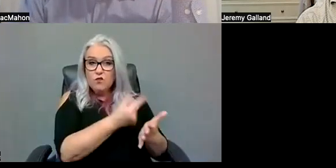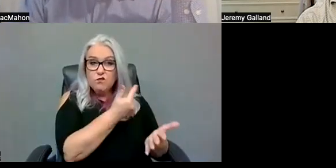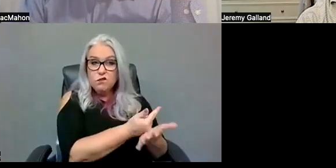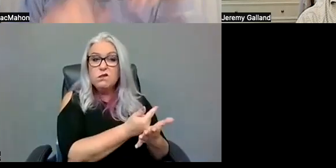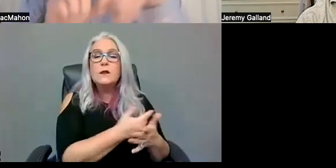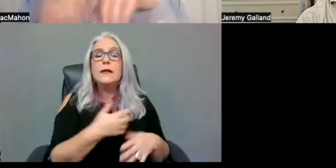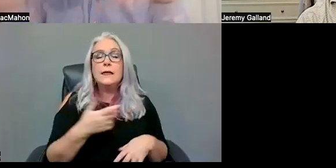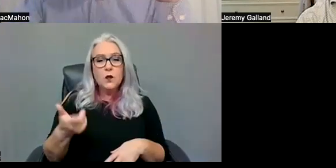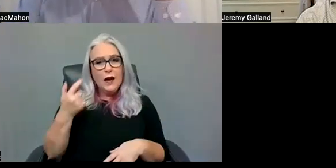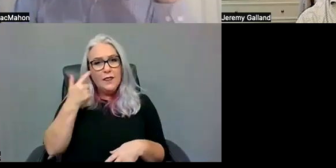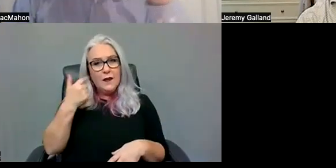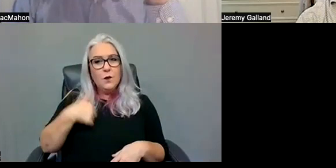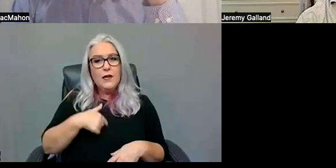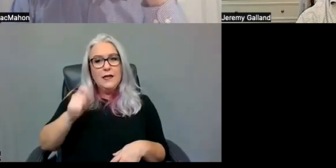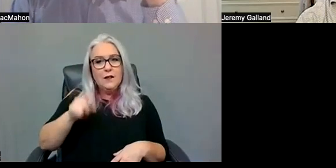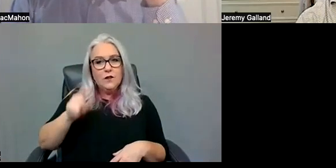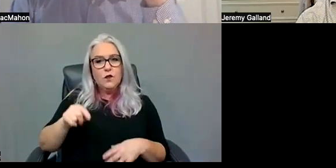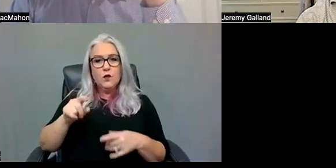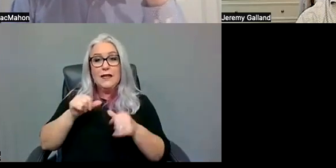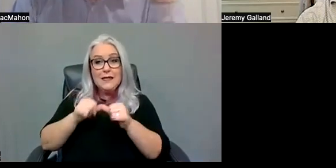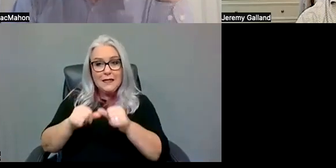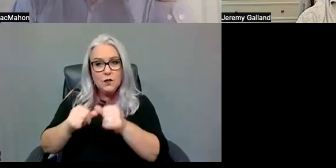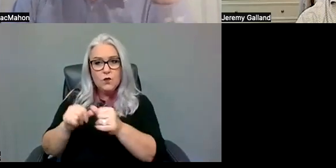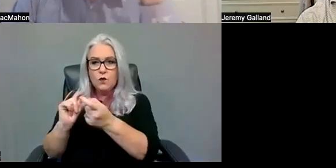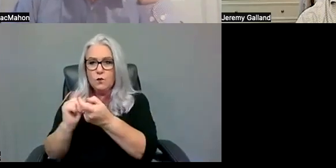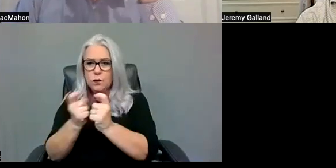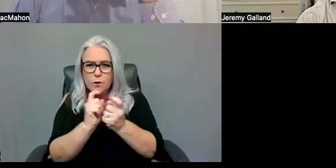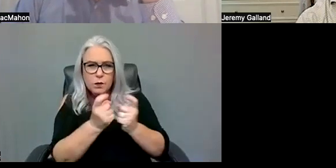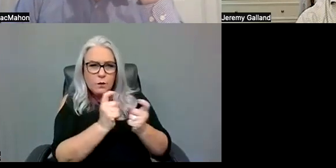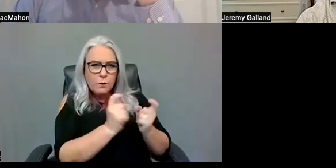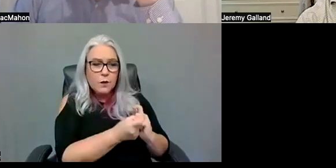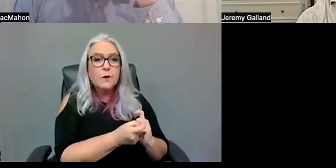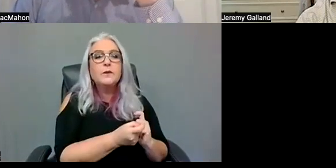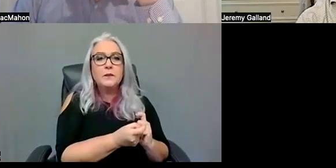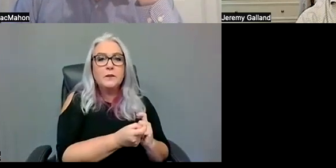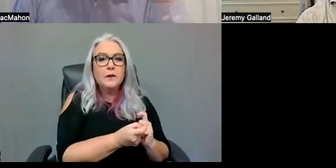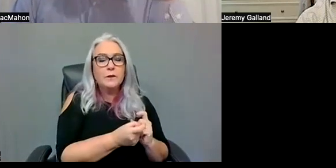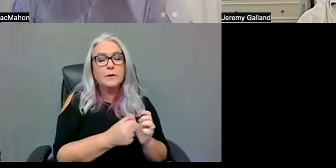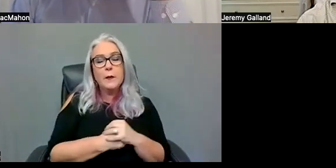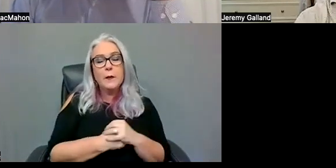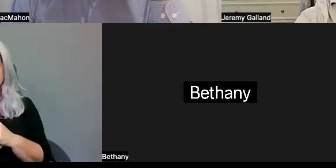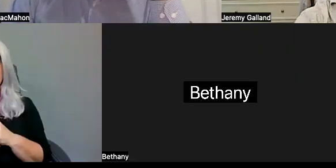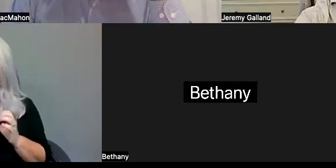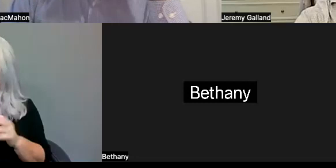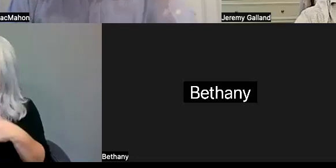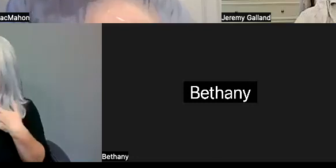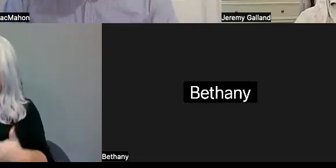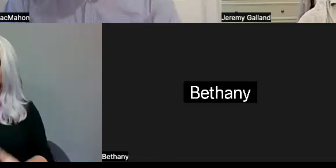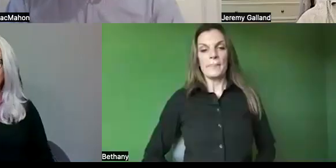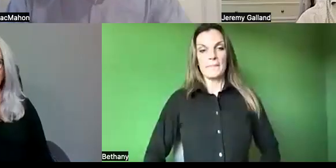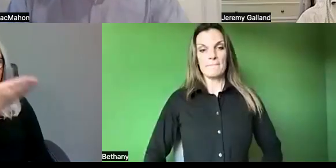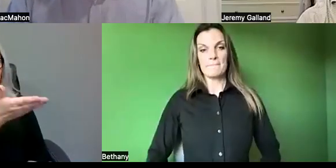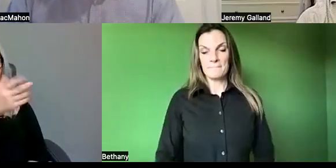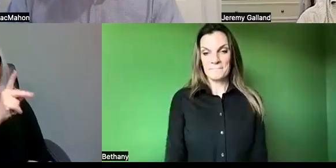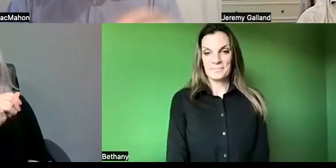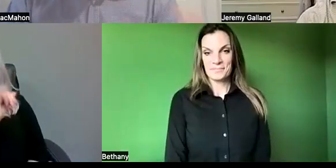to keep tweaking it, but it's a great framework. Okay, thank you very much. Kai? Thank you. So